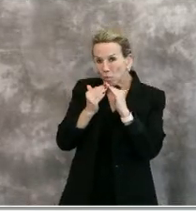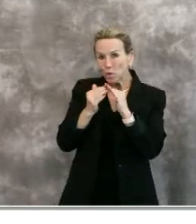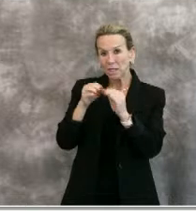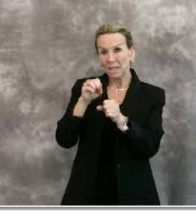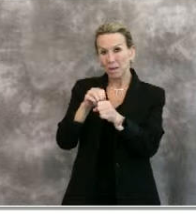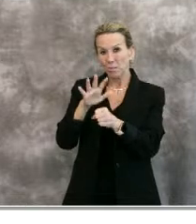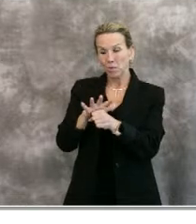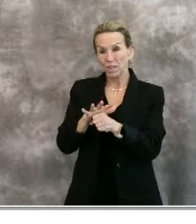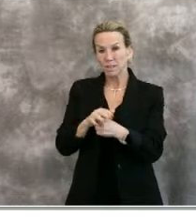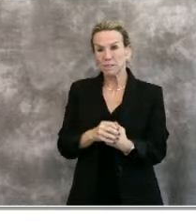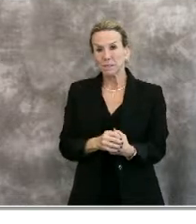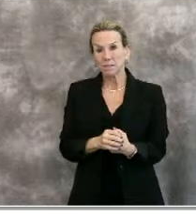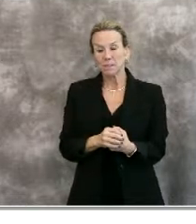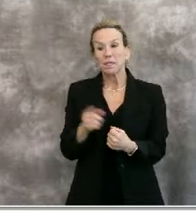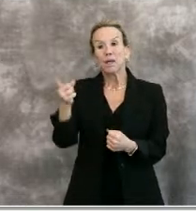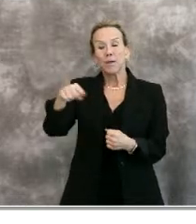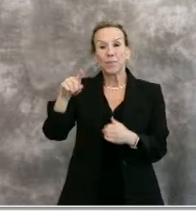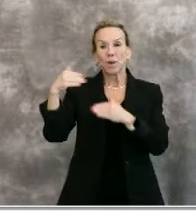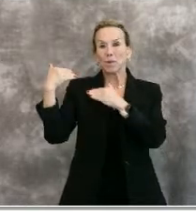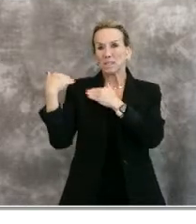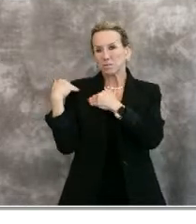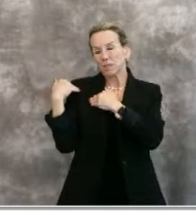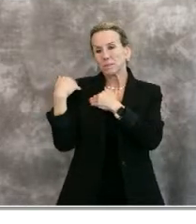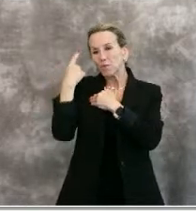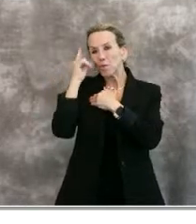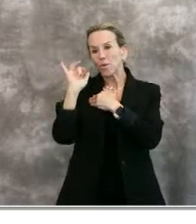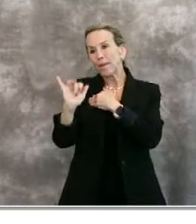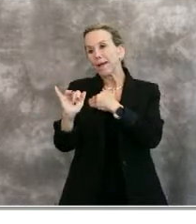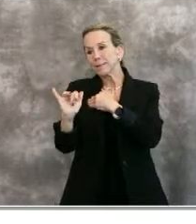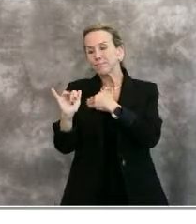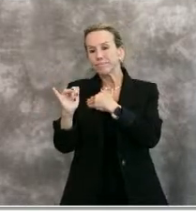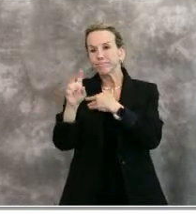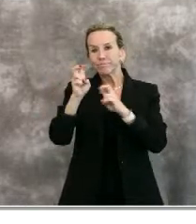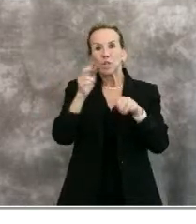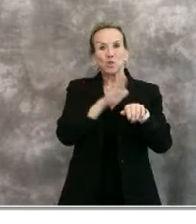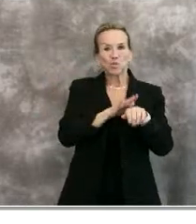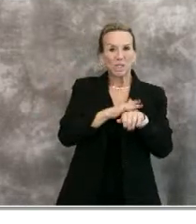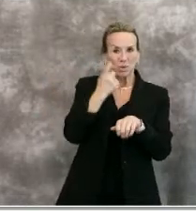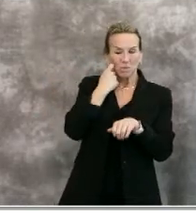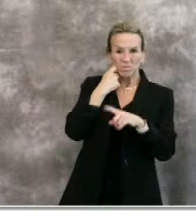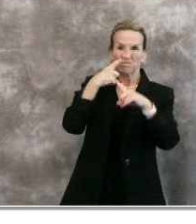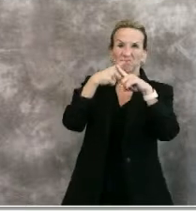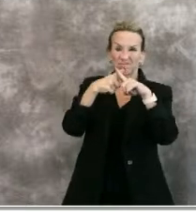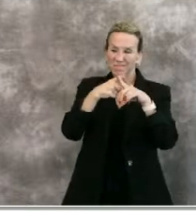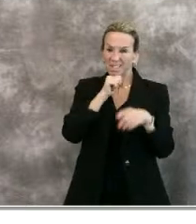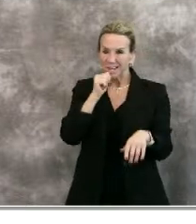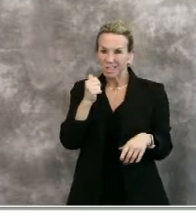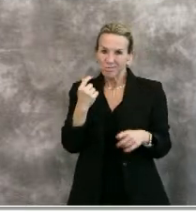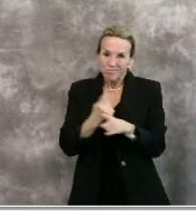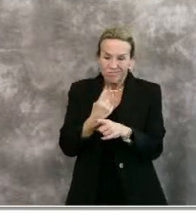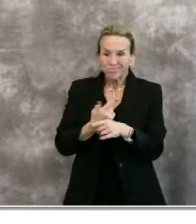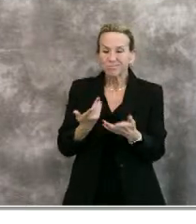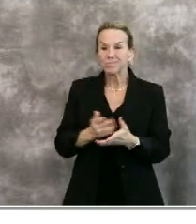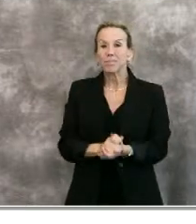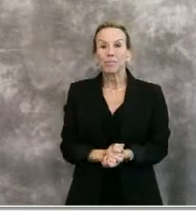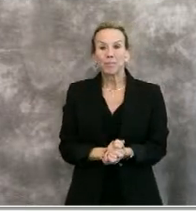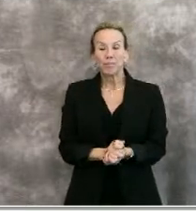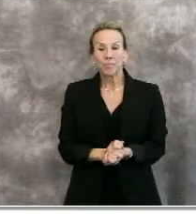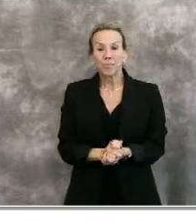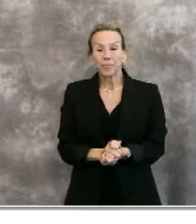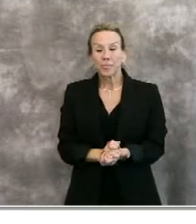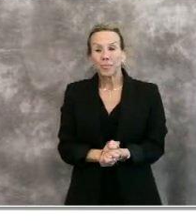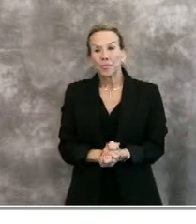that are responsible for that, that trigger being abnormal. And